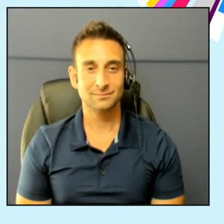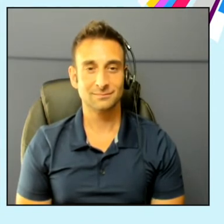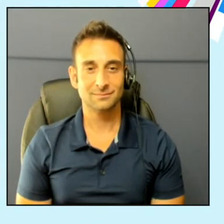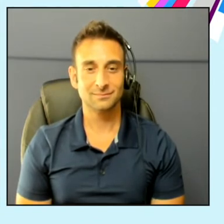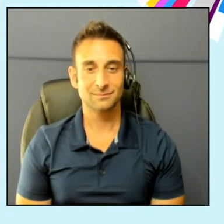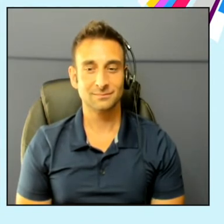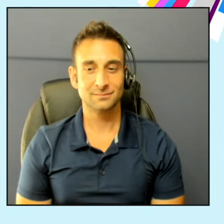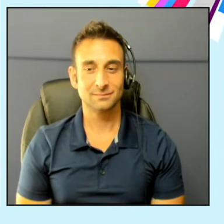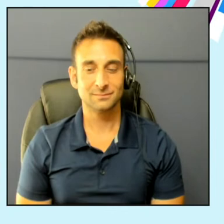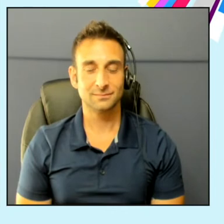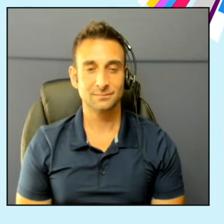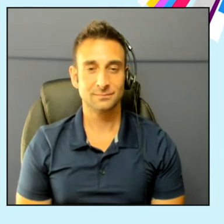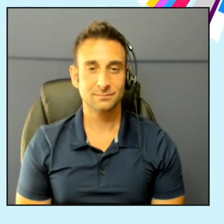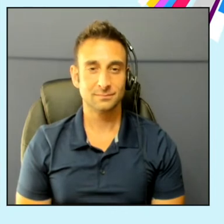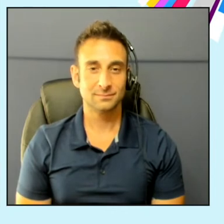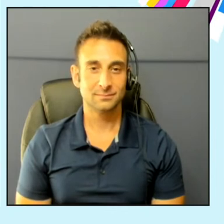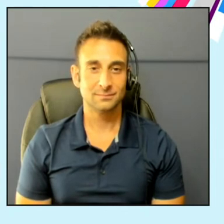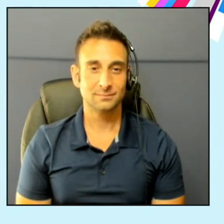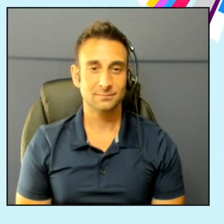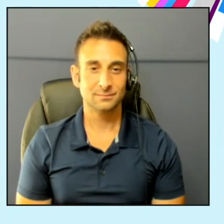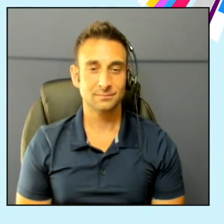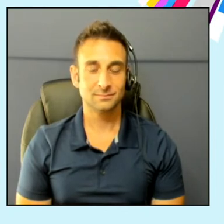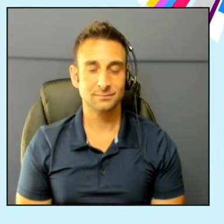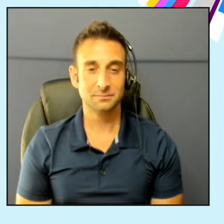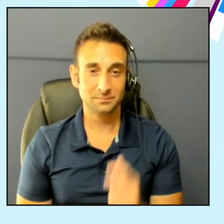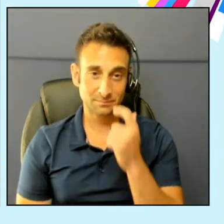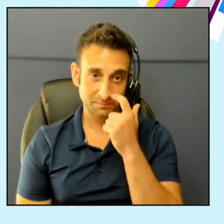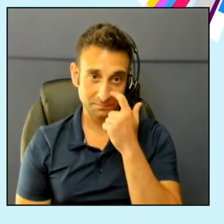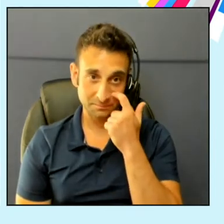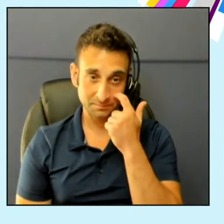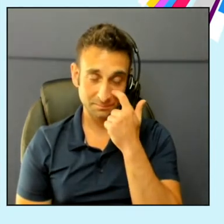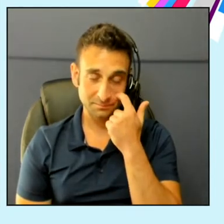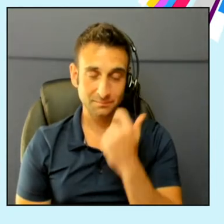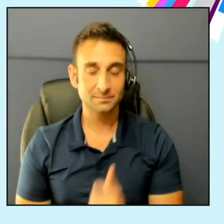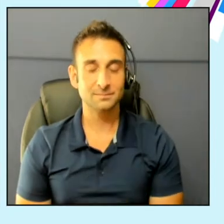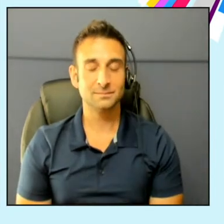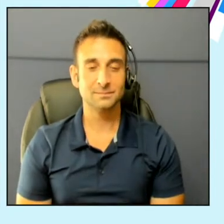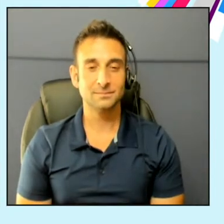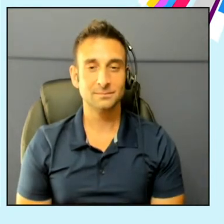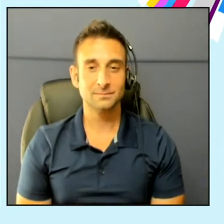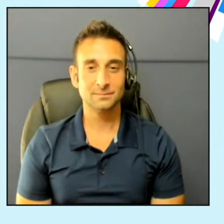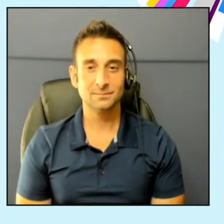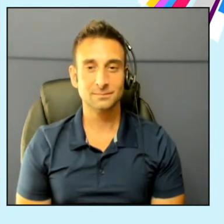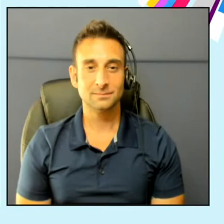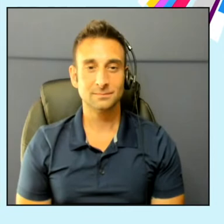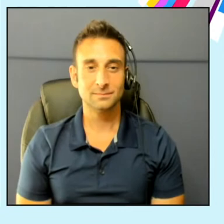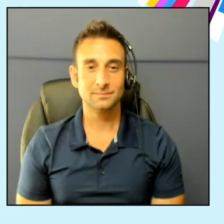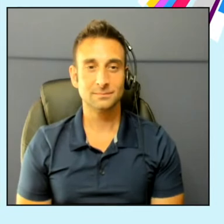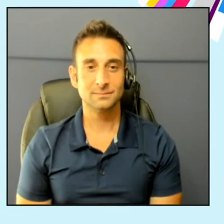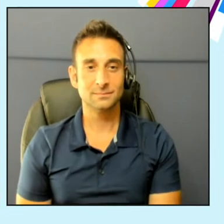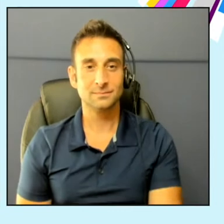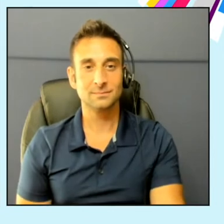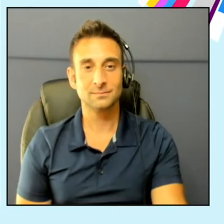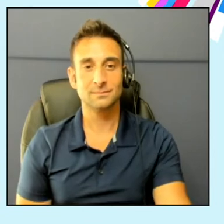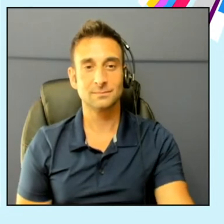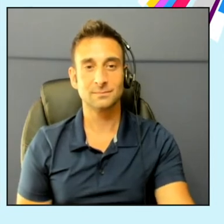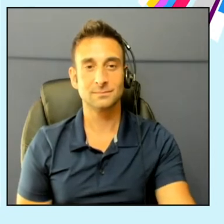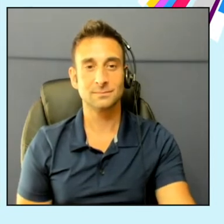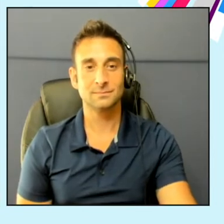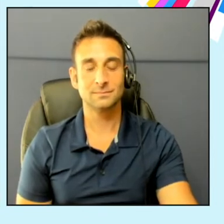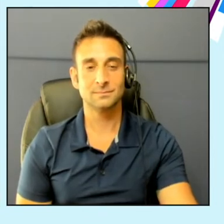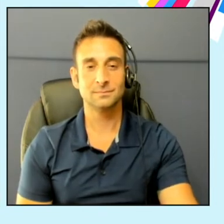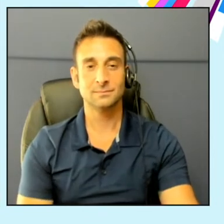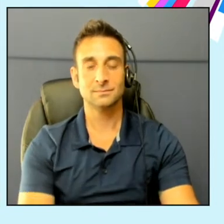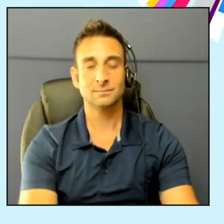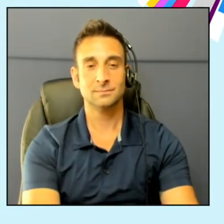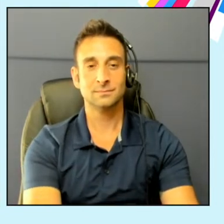hela min personlighet, alla mina kunskaper och färdigheter in i vardagens alla situationer och tillsammans med andra unika